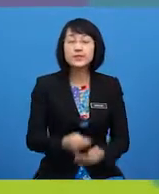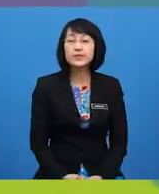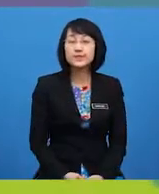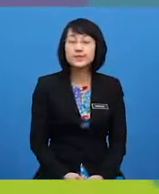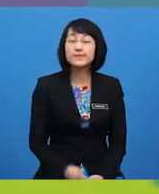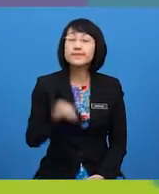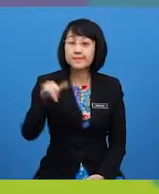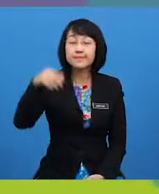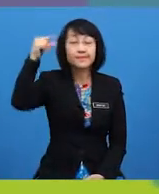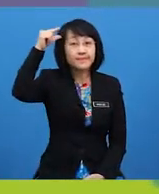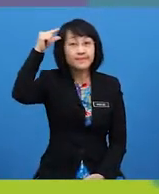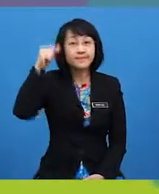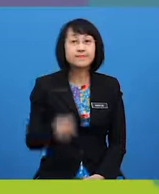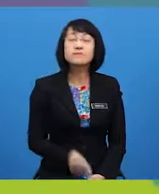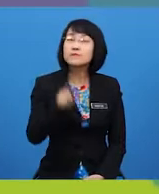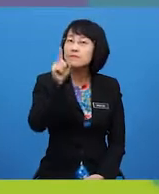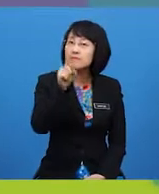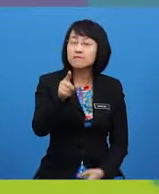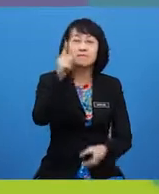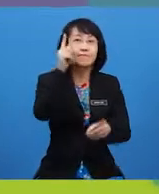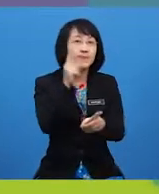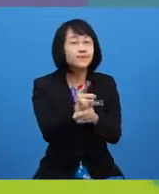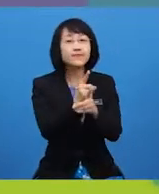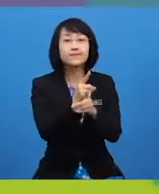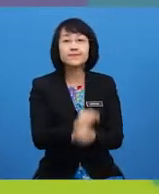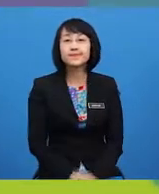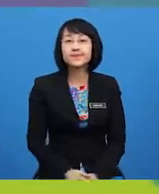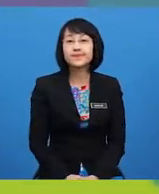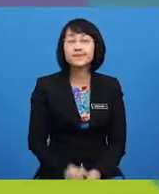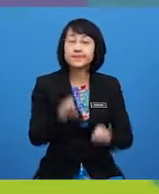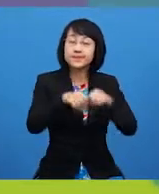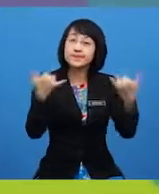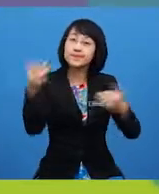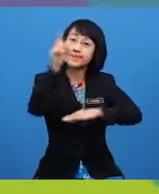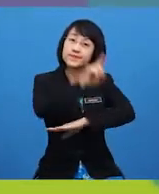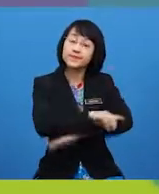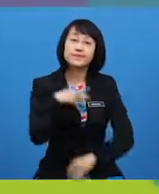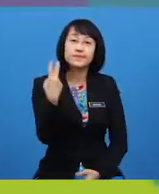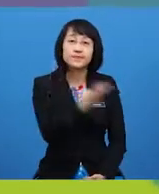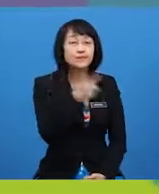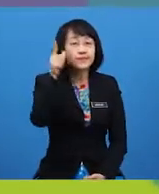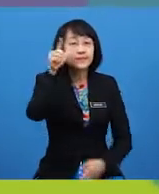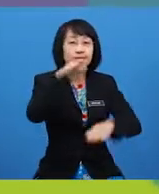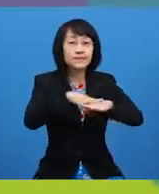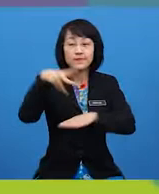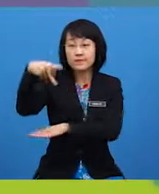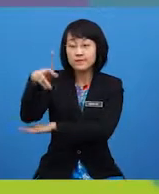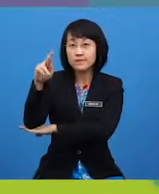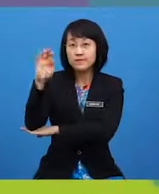Yes, Gramwiz. Mm-hmm. You are absolutely right. So, today, we will look at